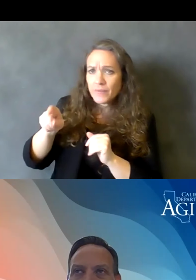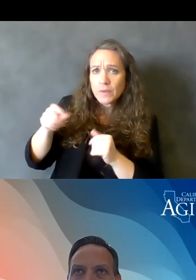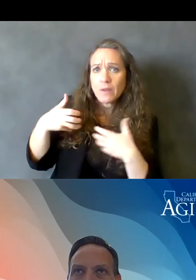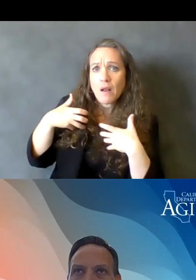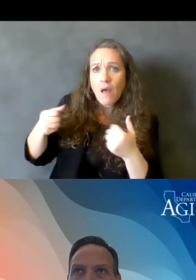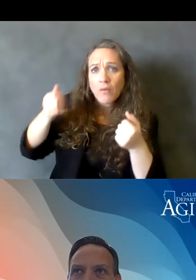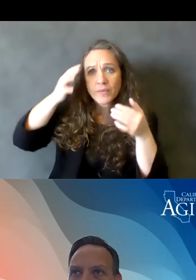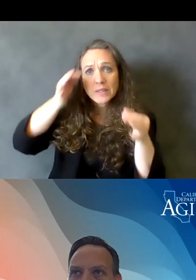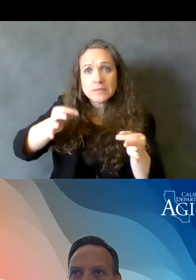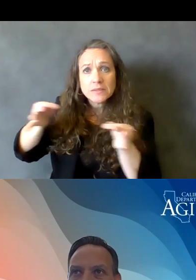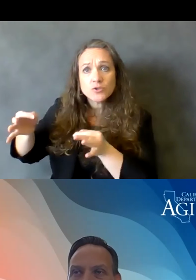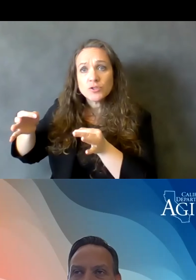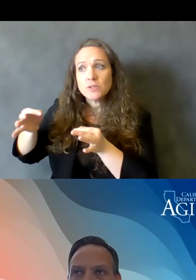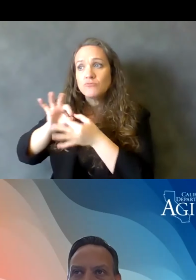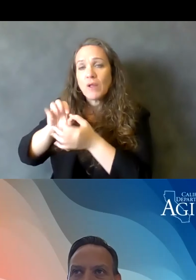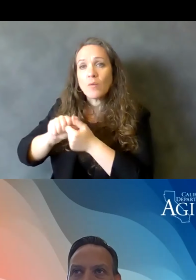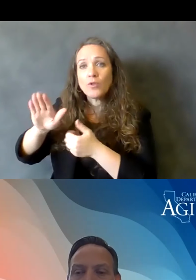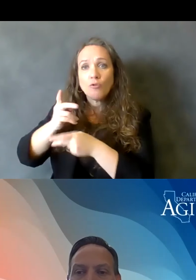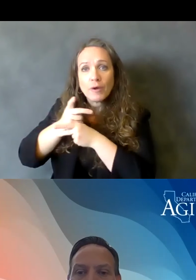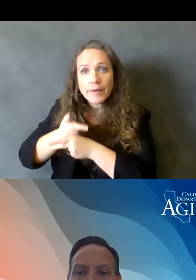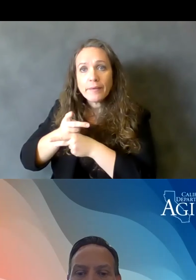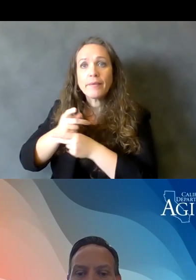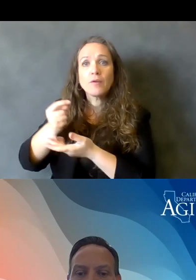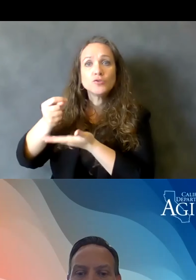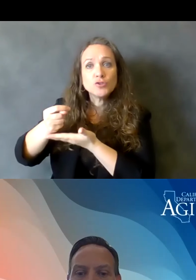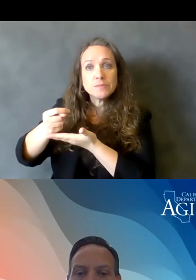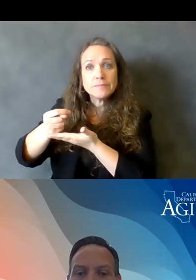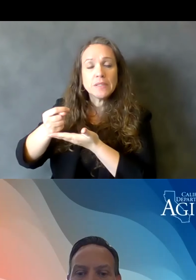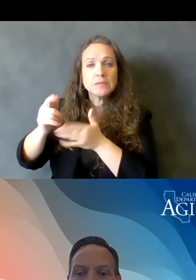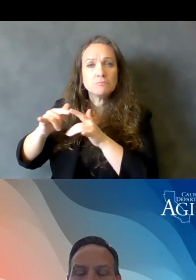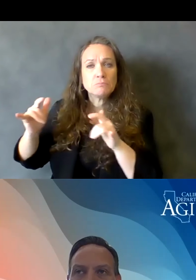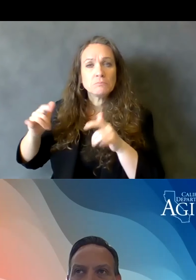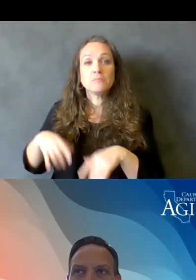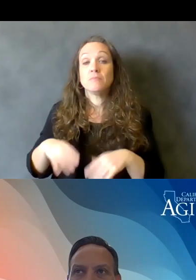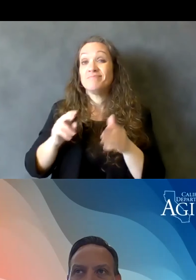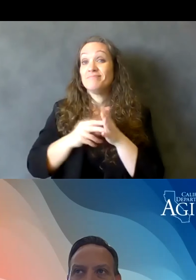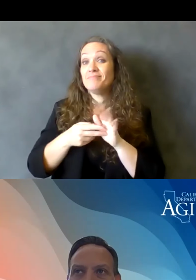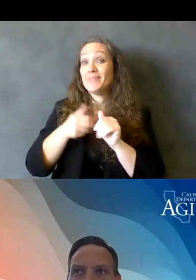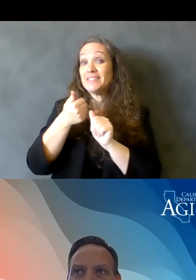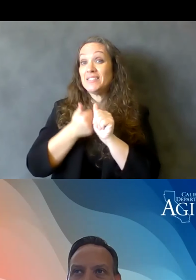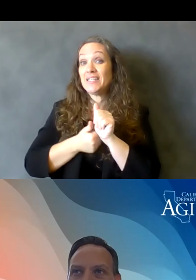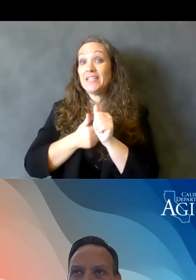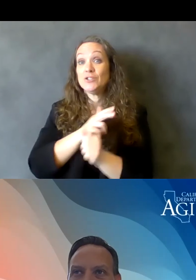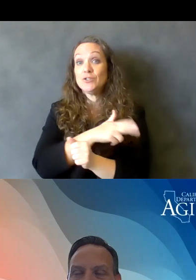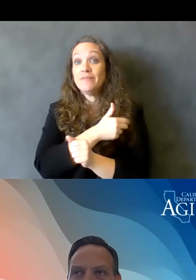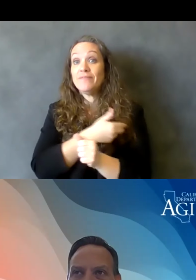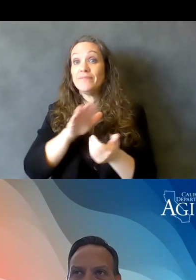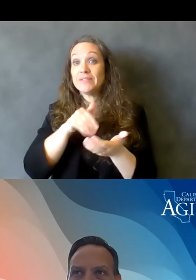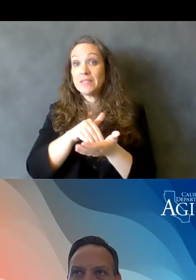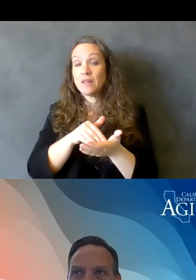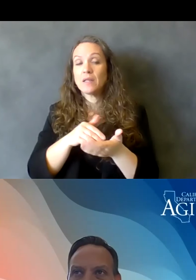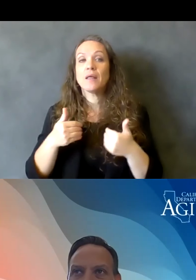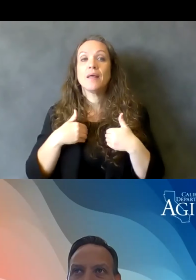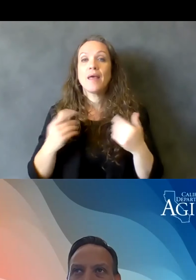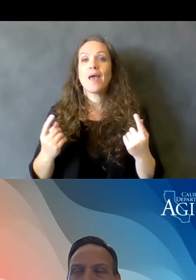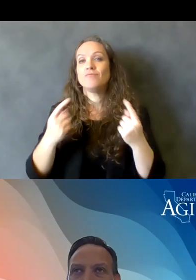about their care and their treatment. So each facility currently convenes what's known as